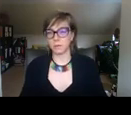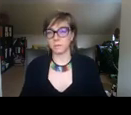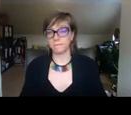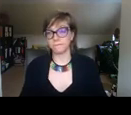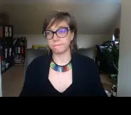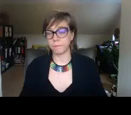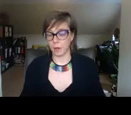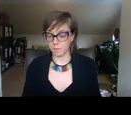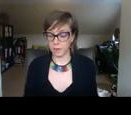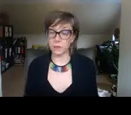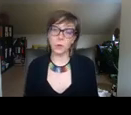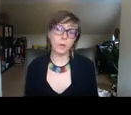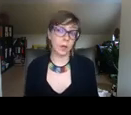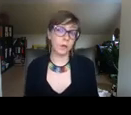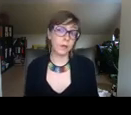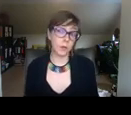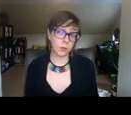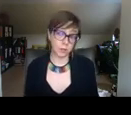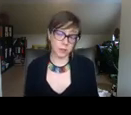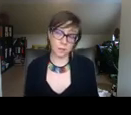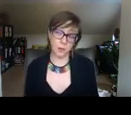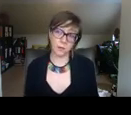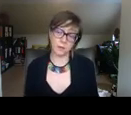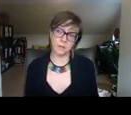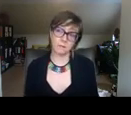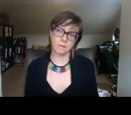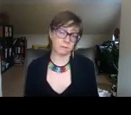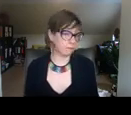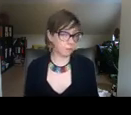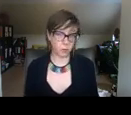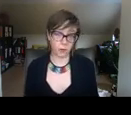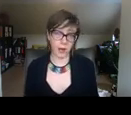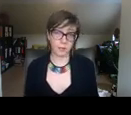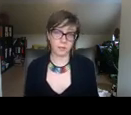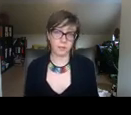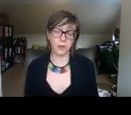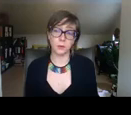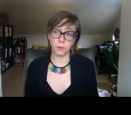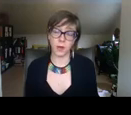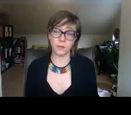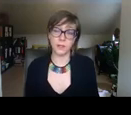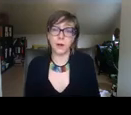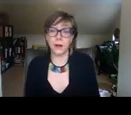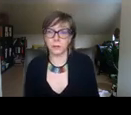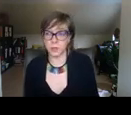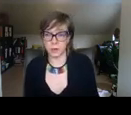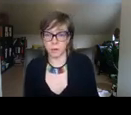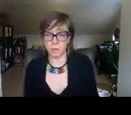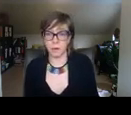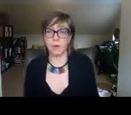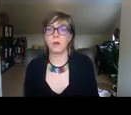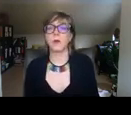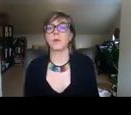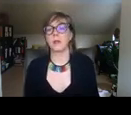interpreting. Okay, so 103 lost it, but over half, little over half, did not lose